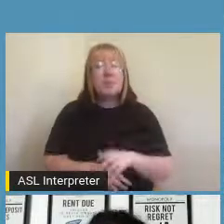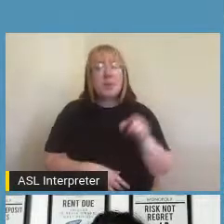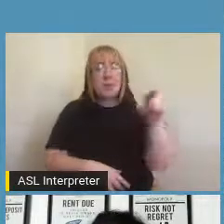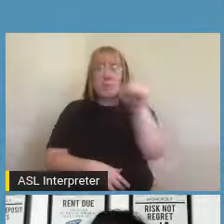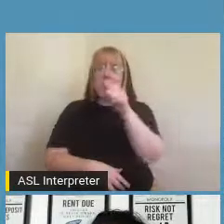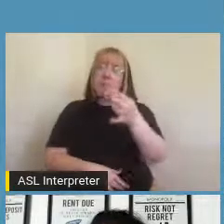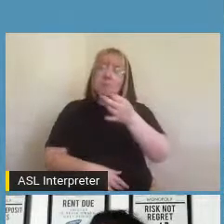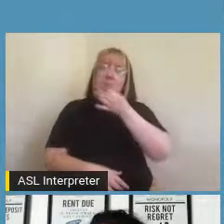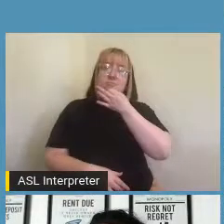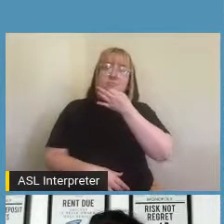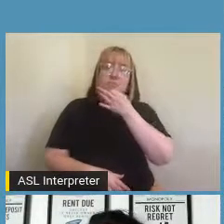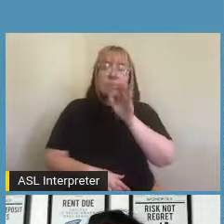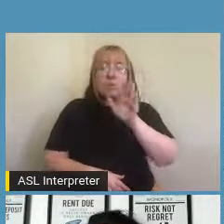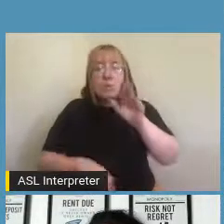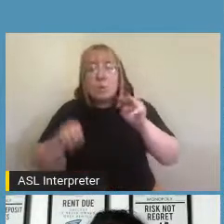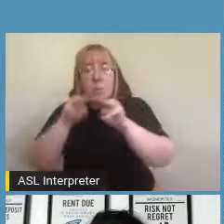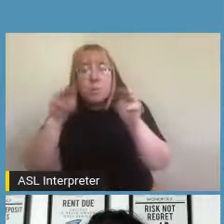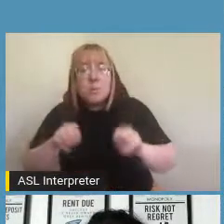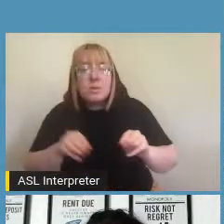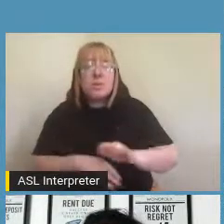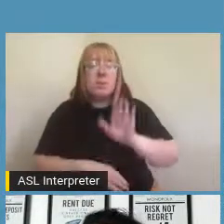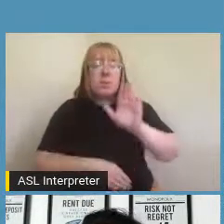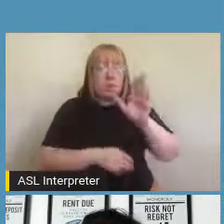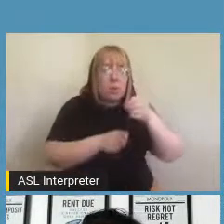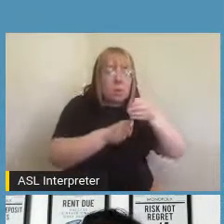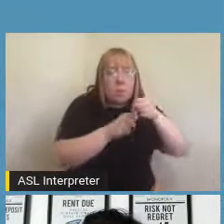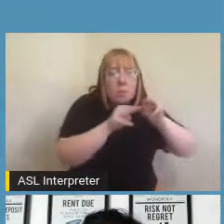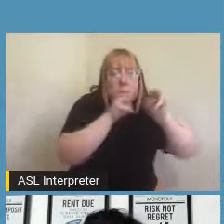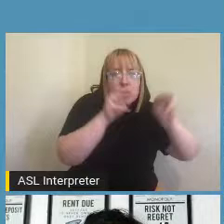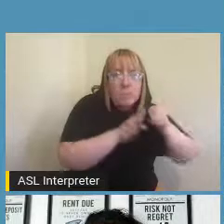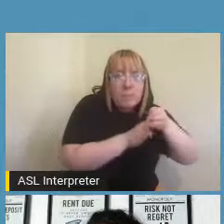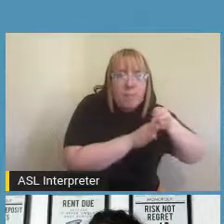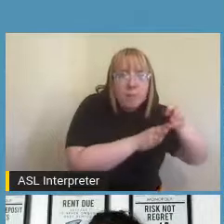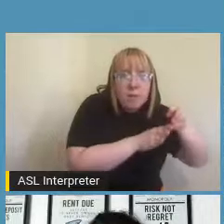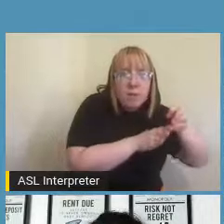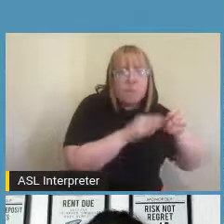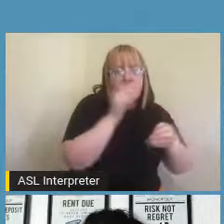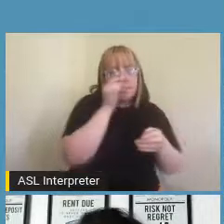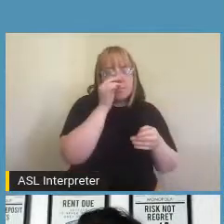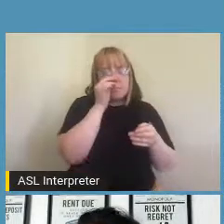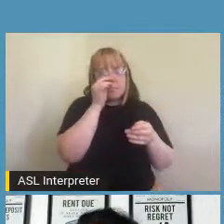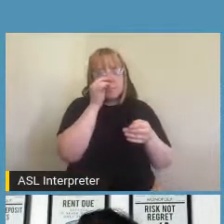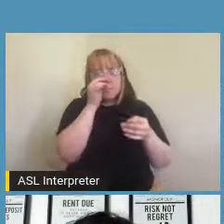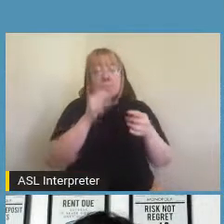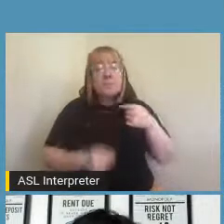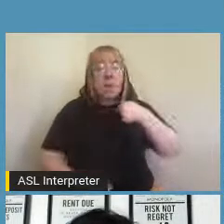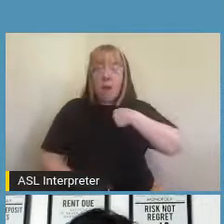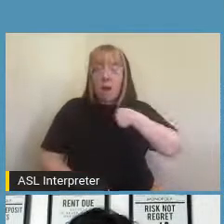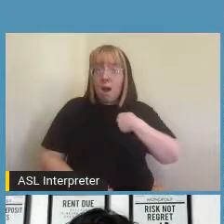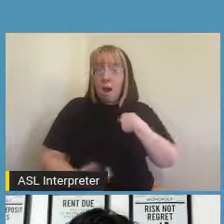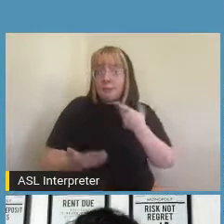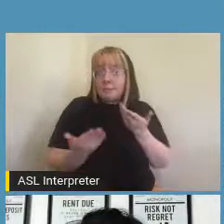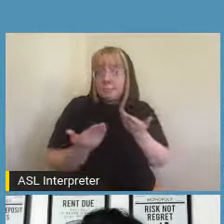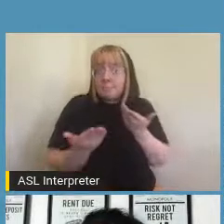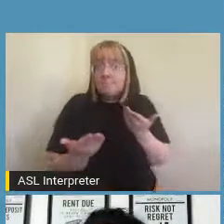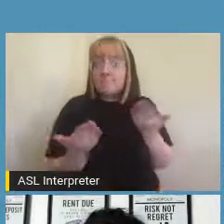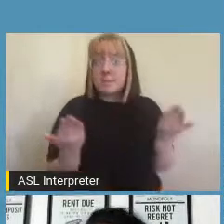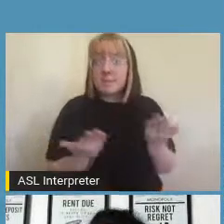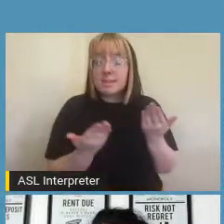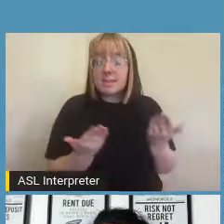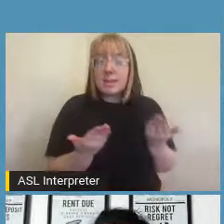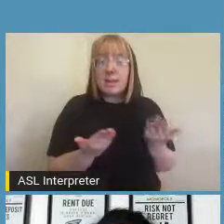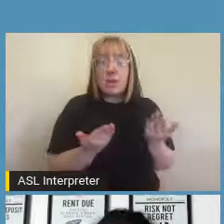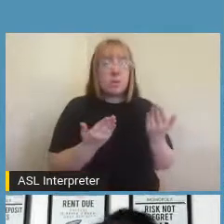of your spaces, of the field by which you are all in, I come to you having been able to